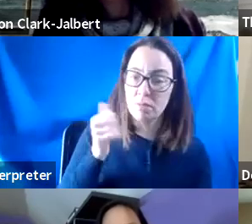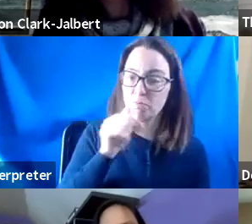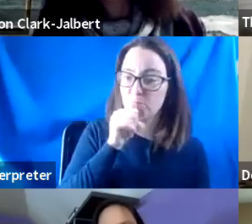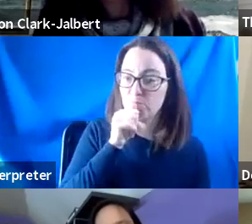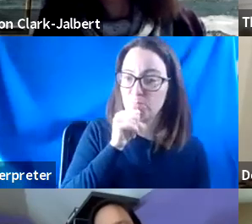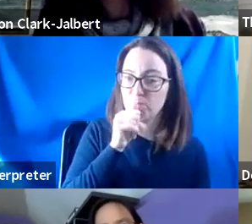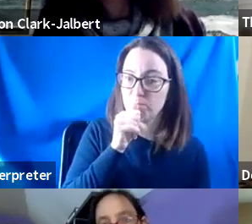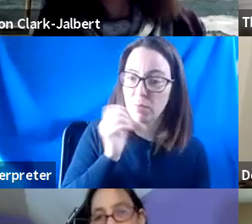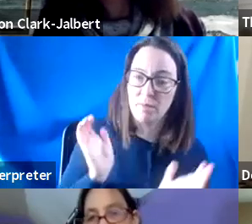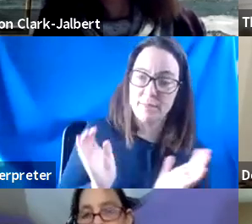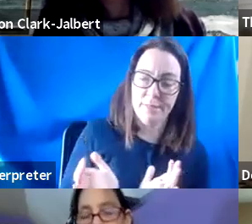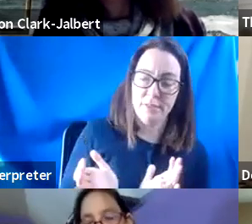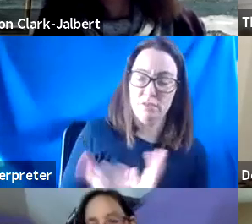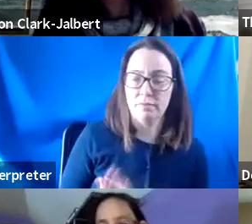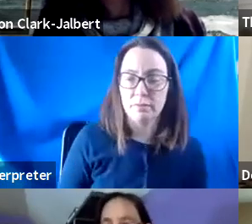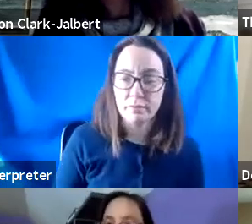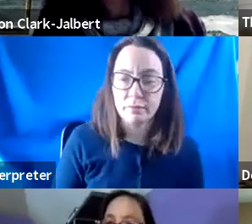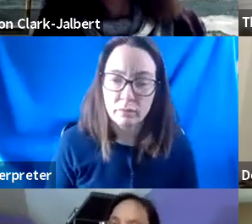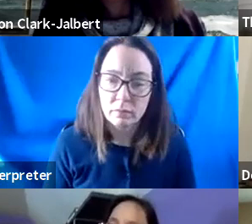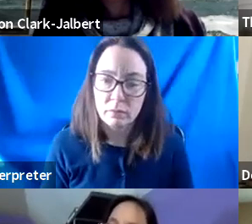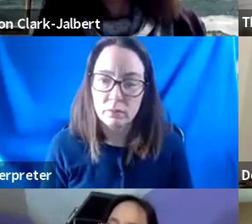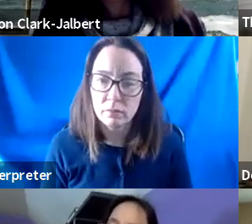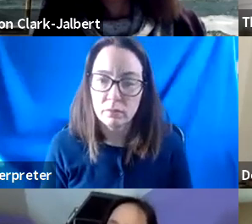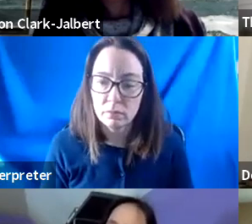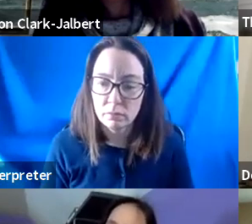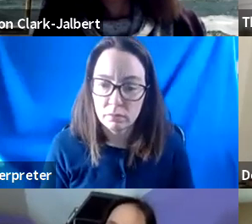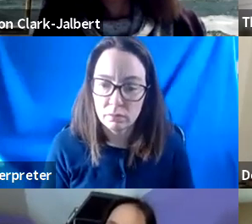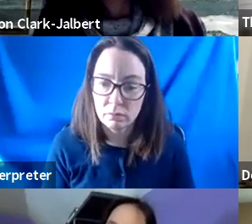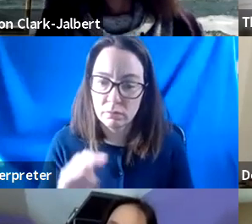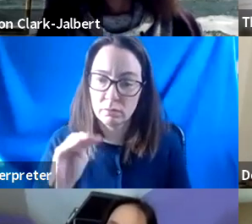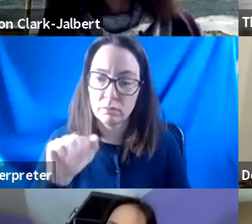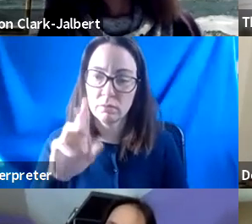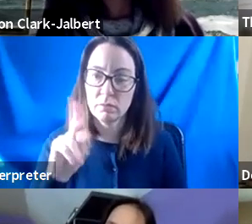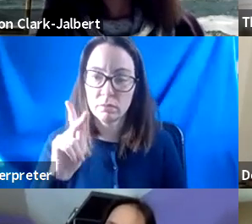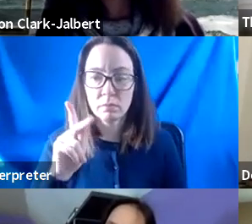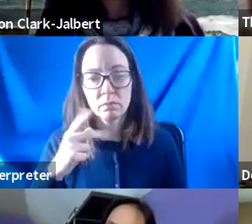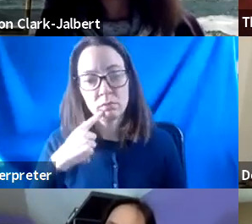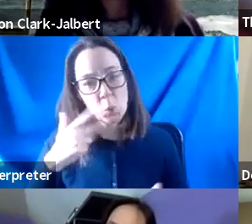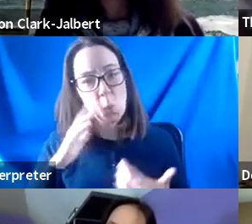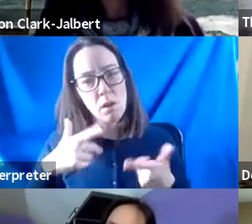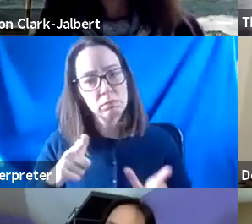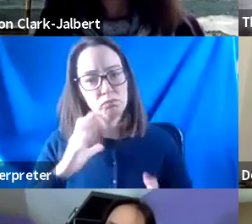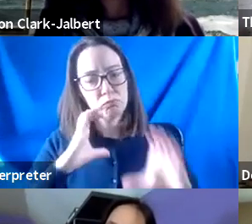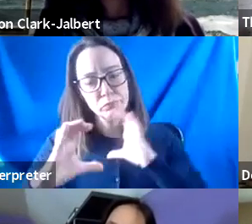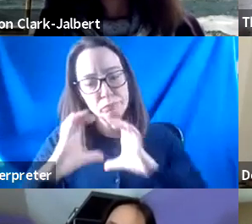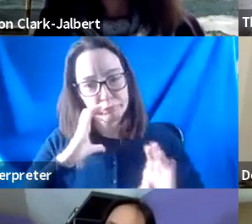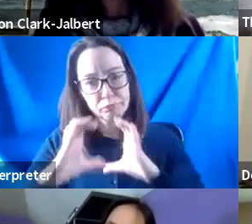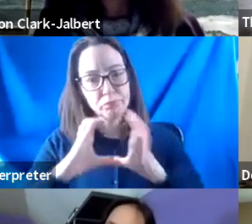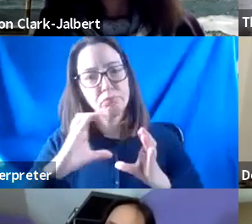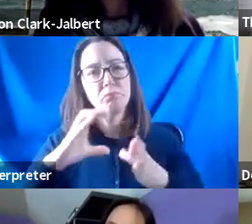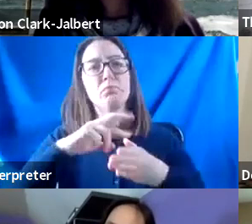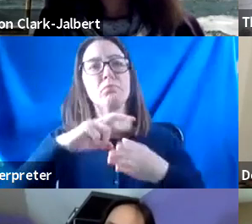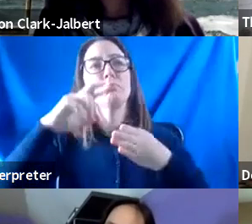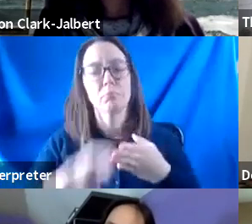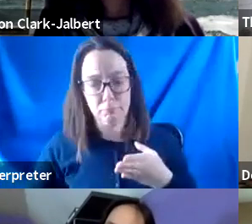Great, less defensive. It allows you to communicate and come to some type of conclusion, hopefully. Right, so have